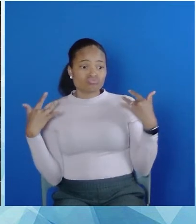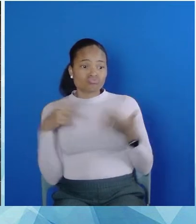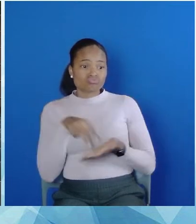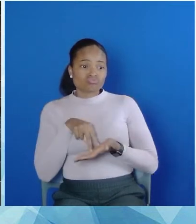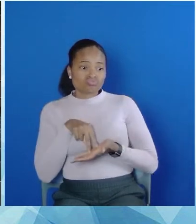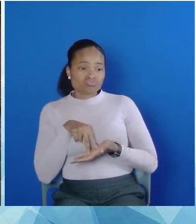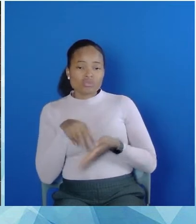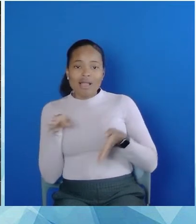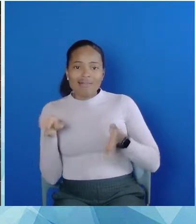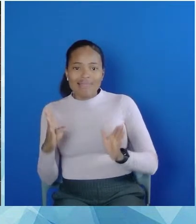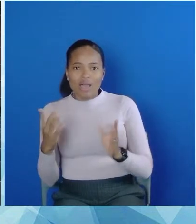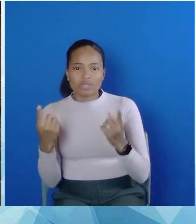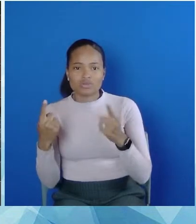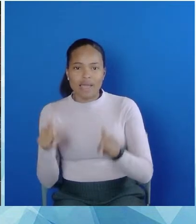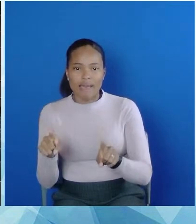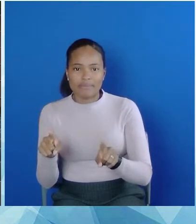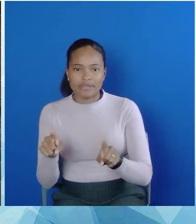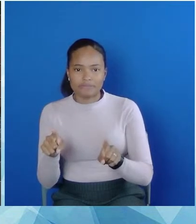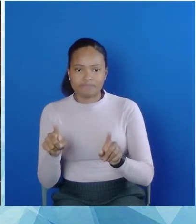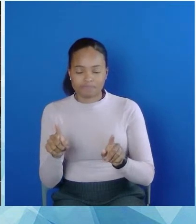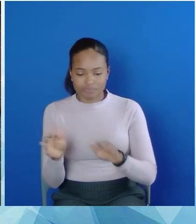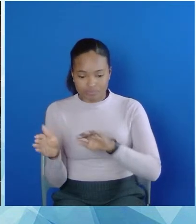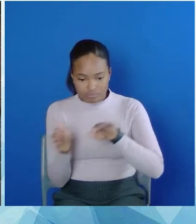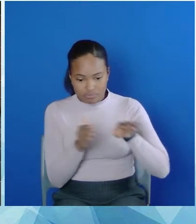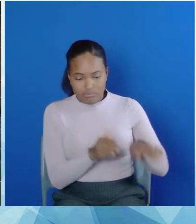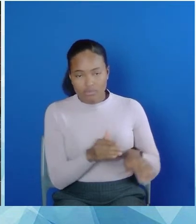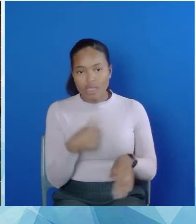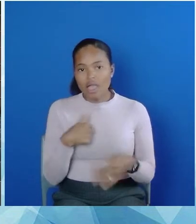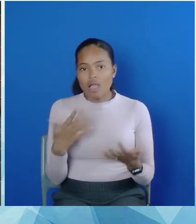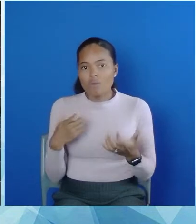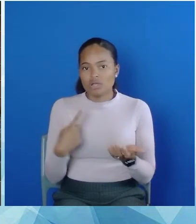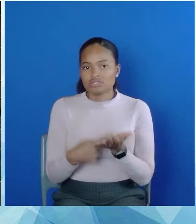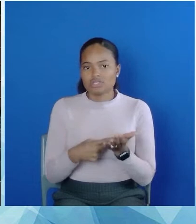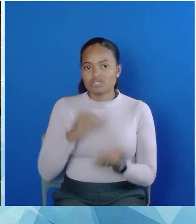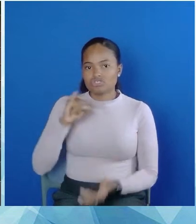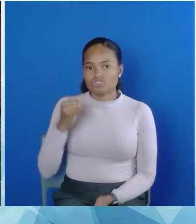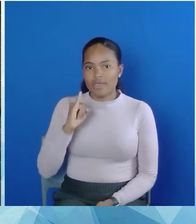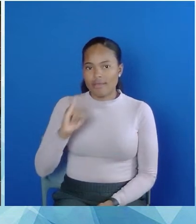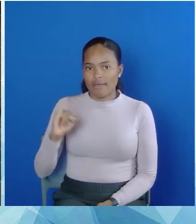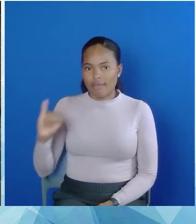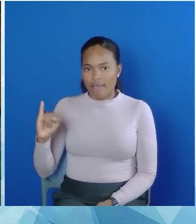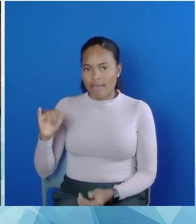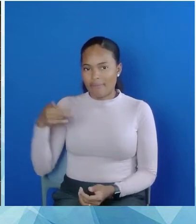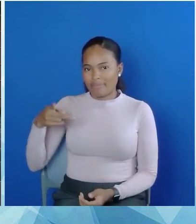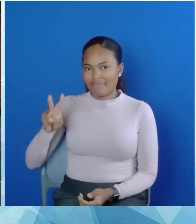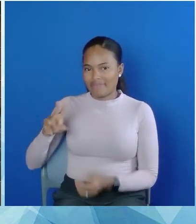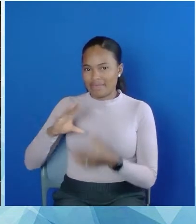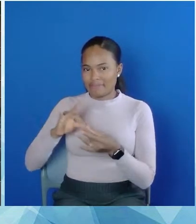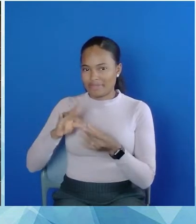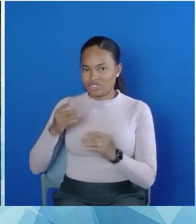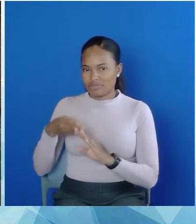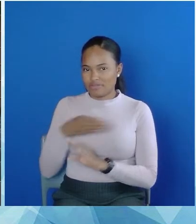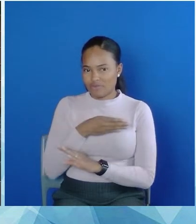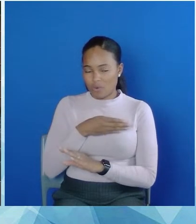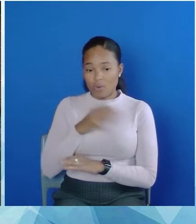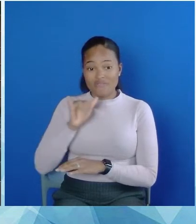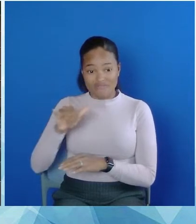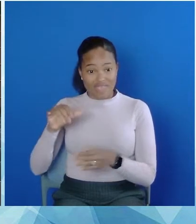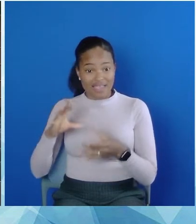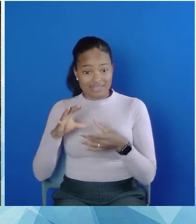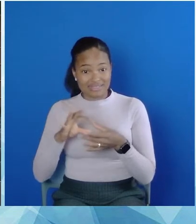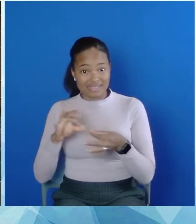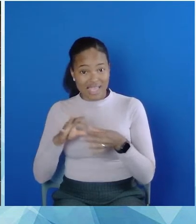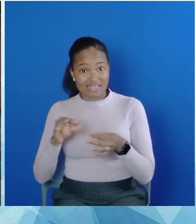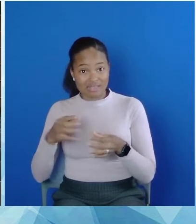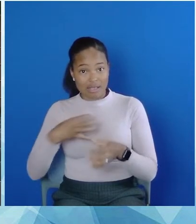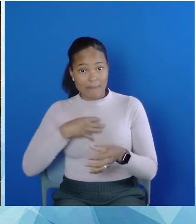I want to talk about the JII that PV mentioned earlier. It does state that these complaints should be handled within 2 weeks. And in fact, it